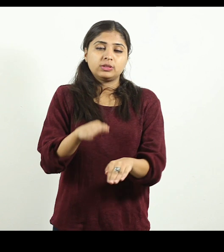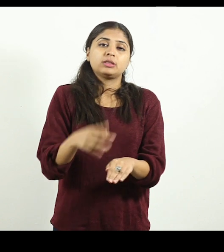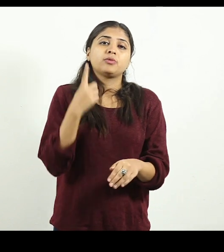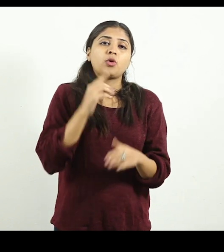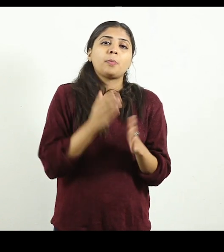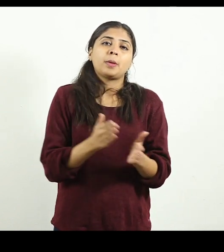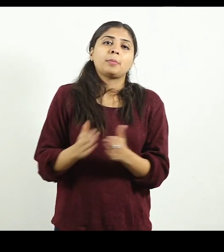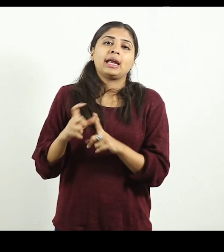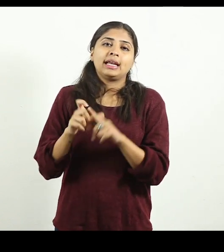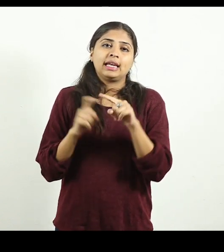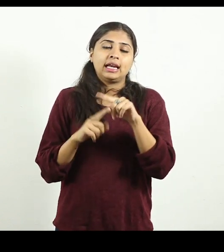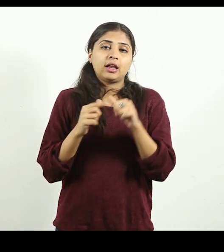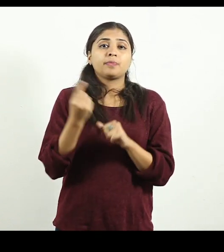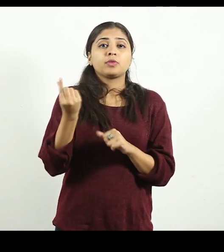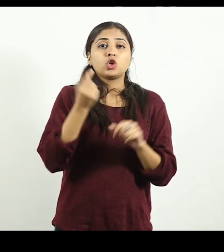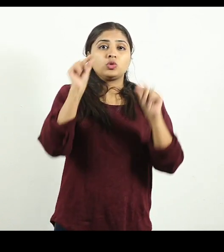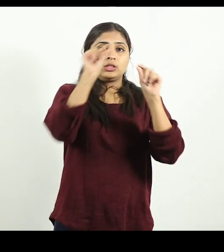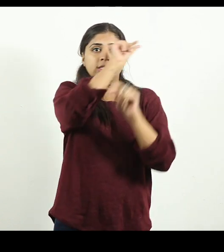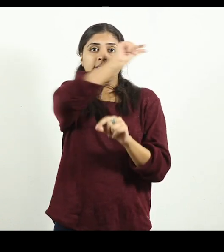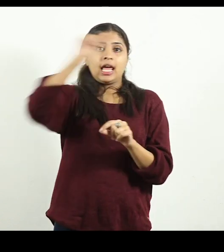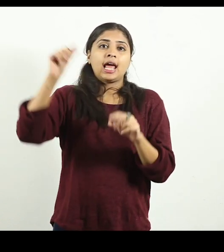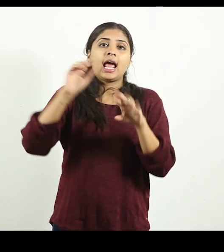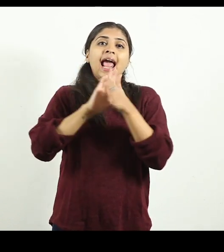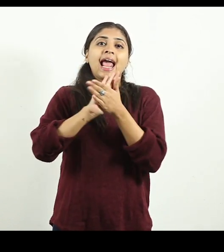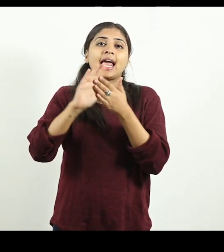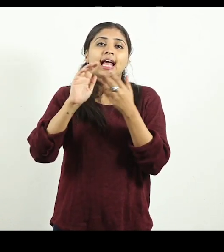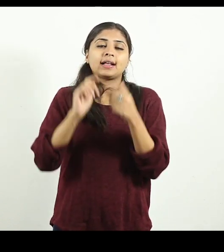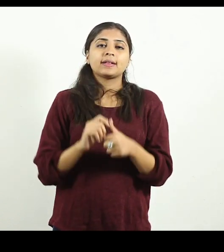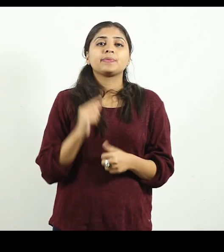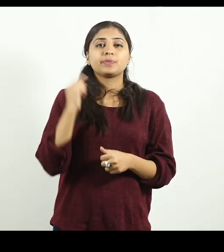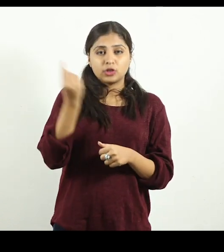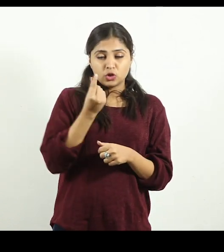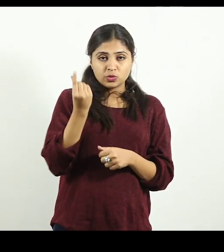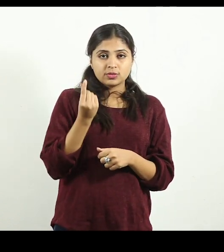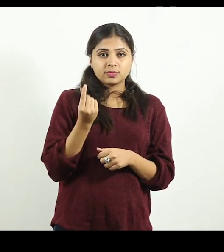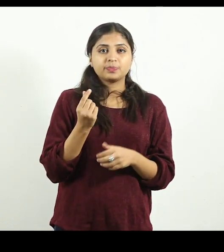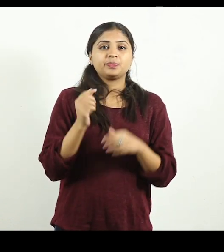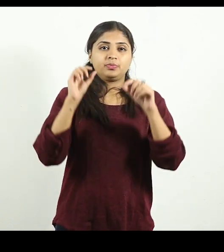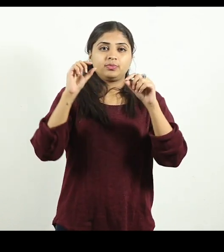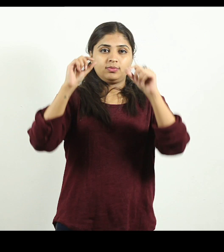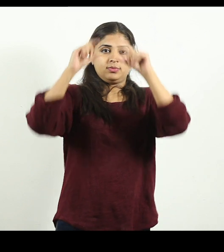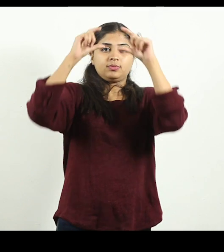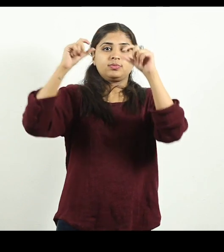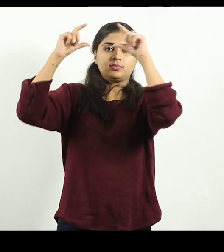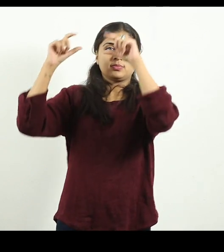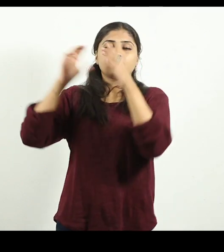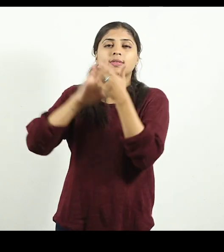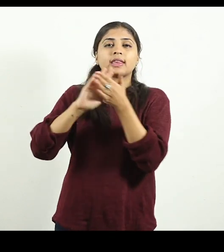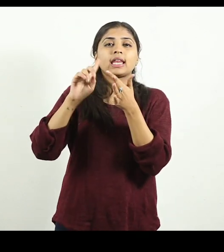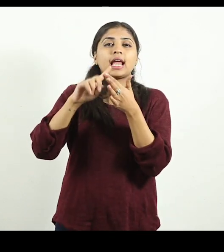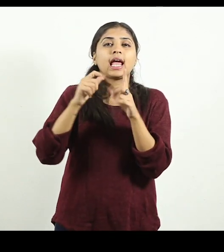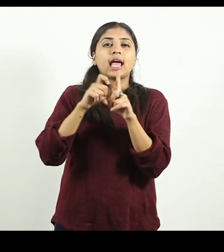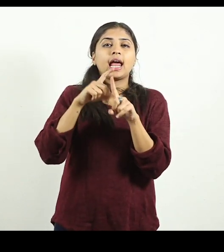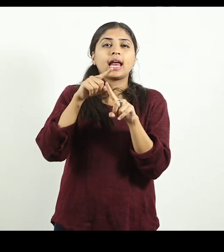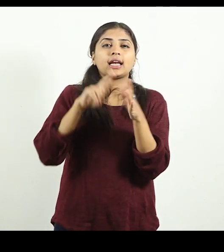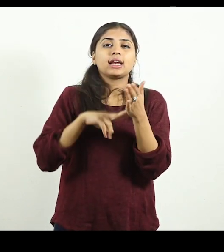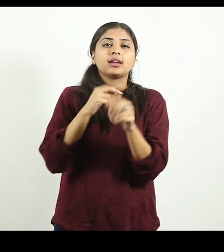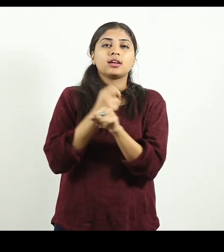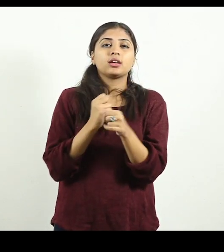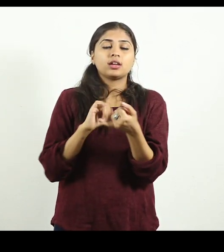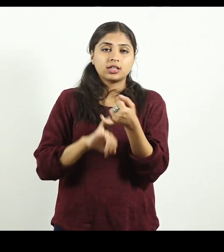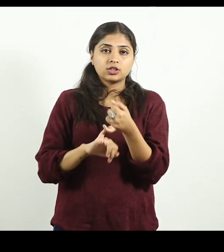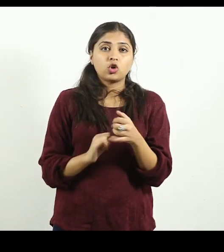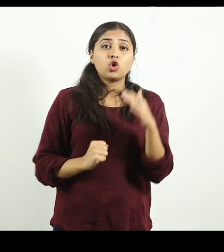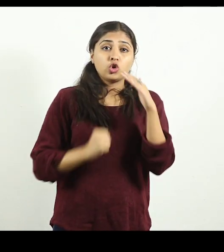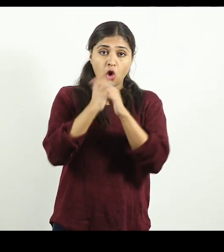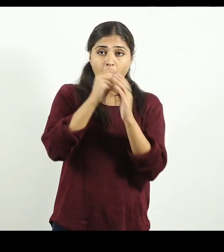the following guidelines to prepare your data. Use headings. The top row of each column should have a heading. Don't mix the